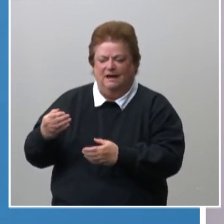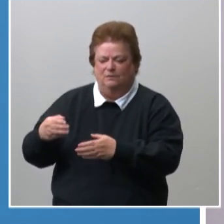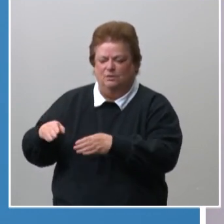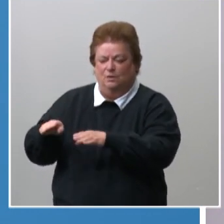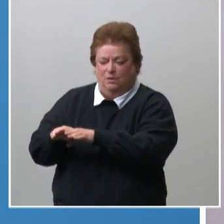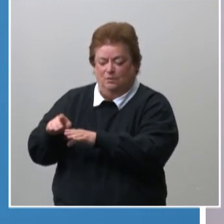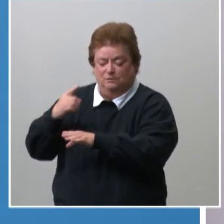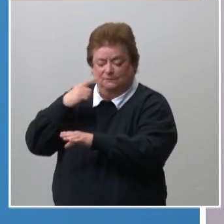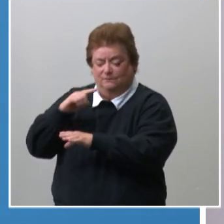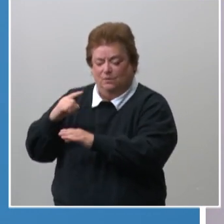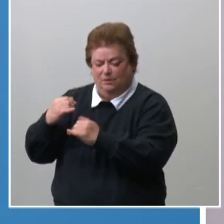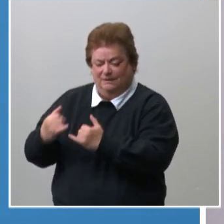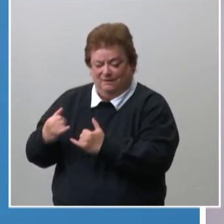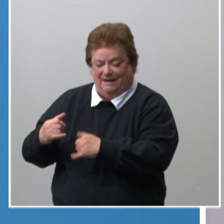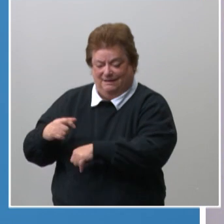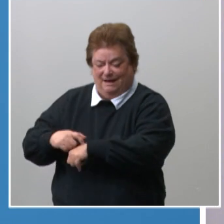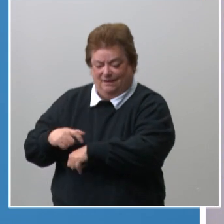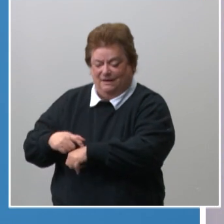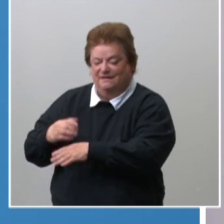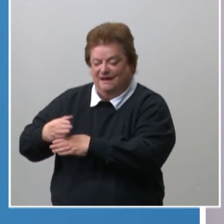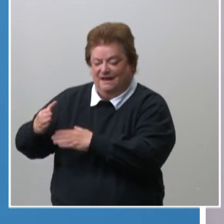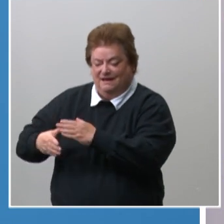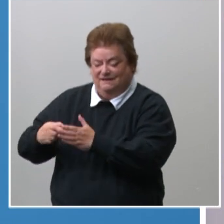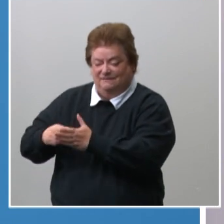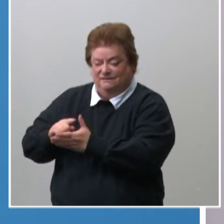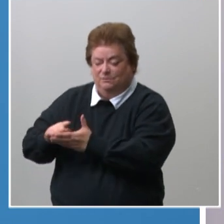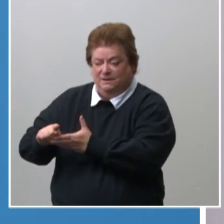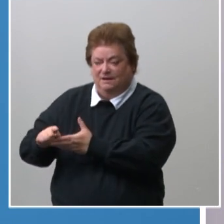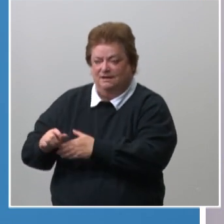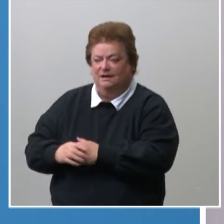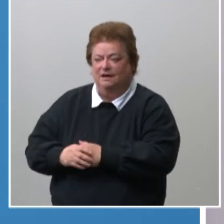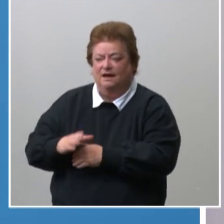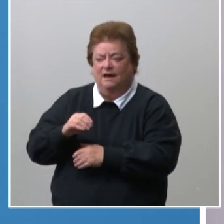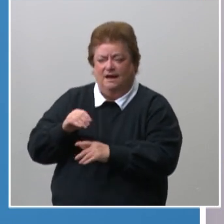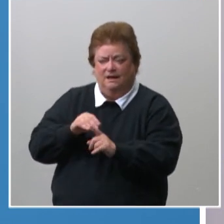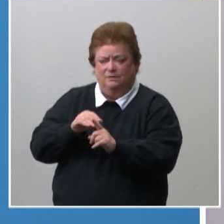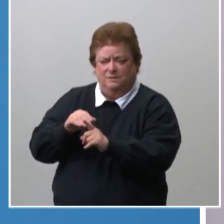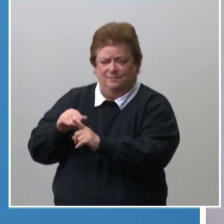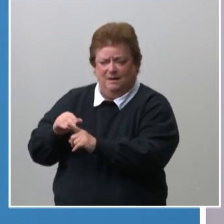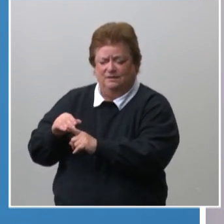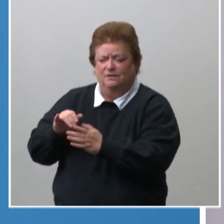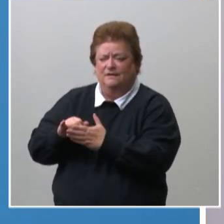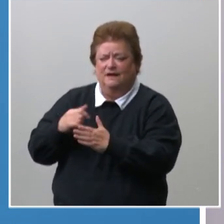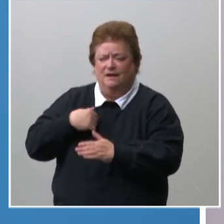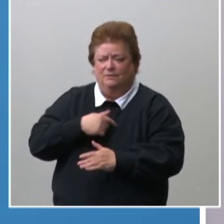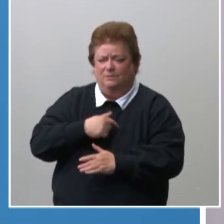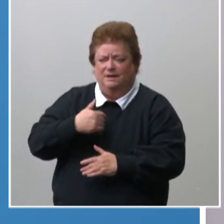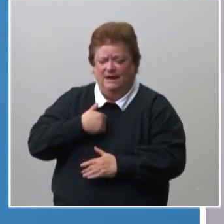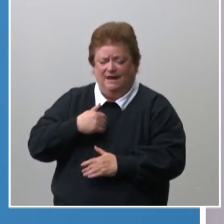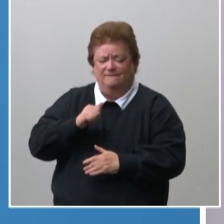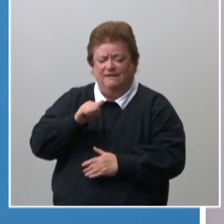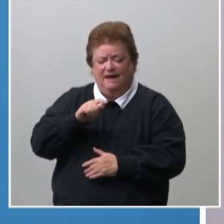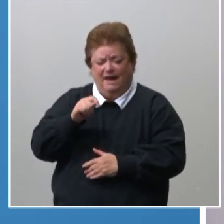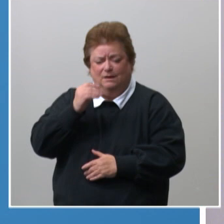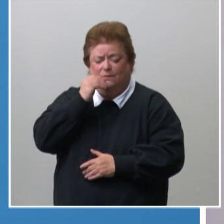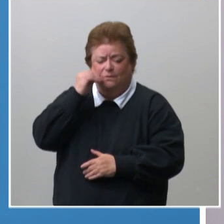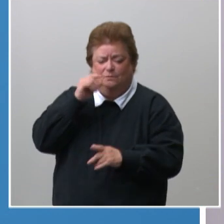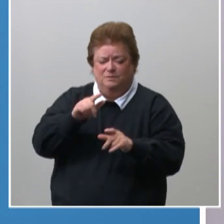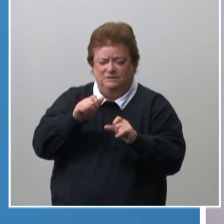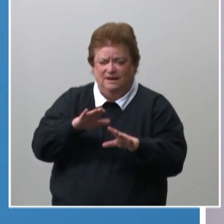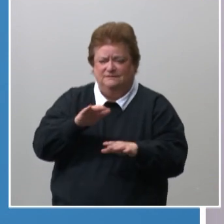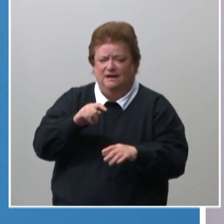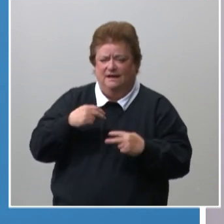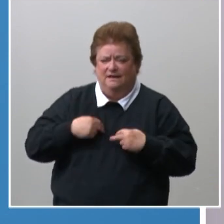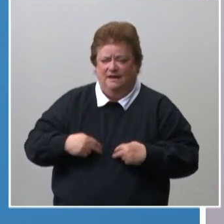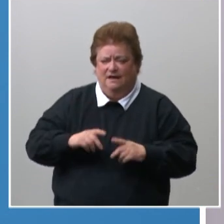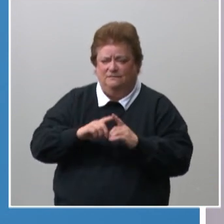for the time being at the end of this week. And a reminder to you all that we have at-home tests available at the Health Department